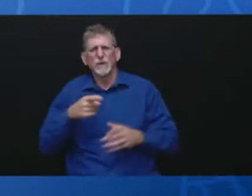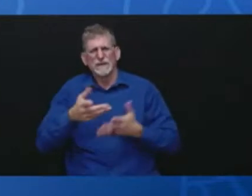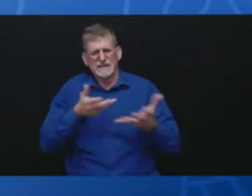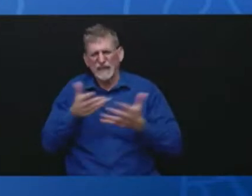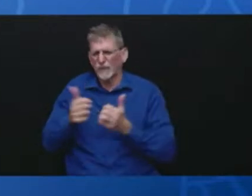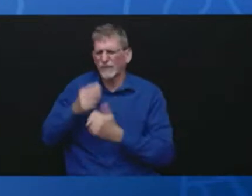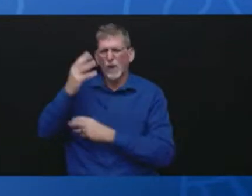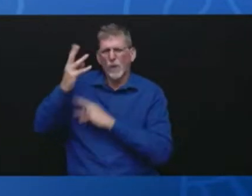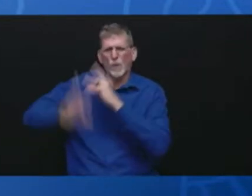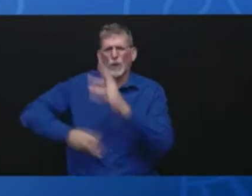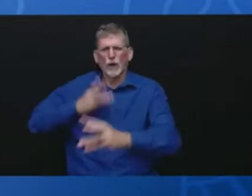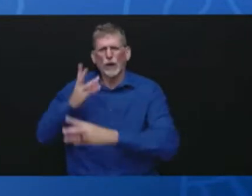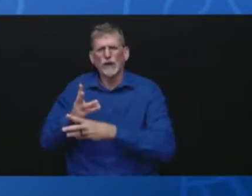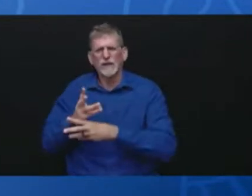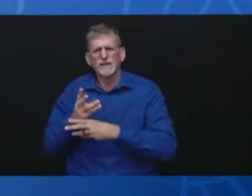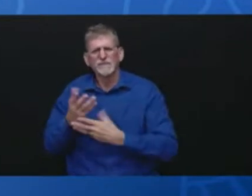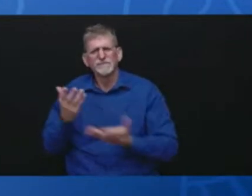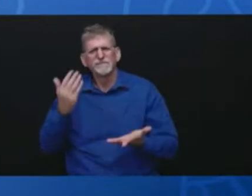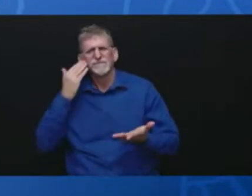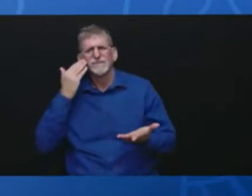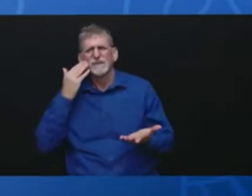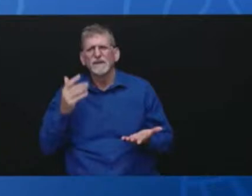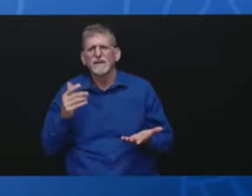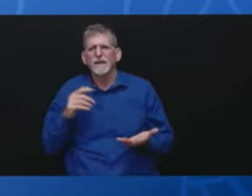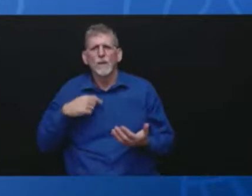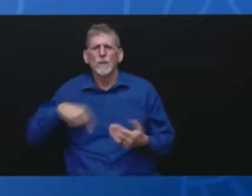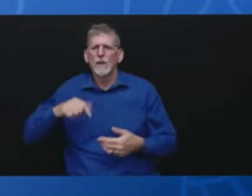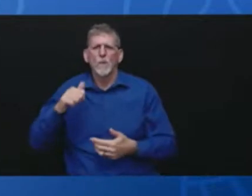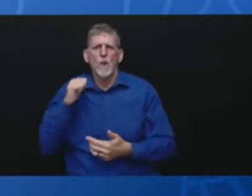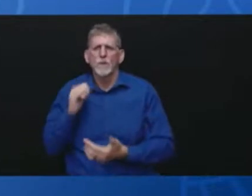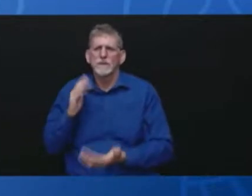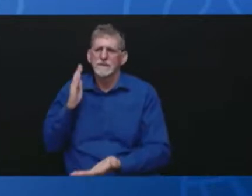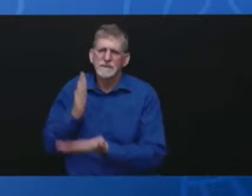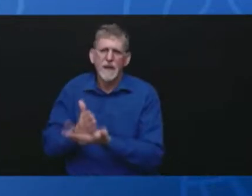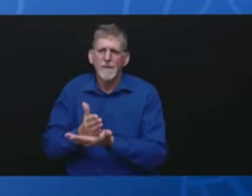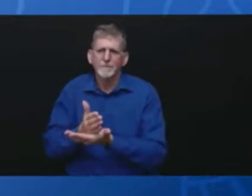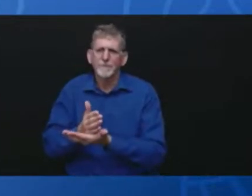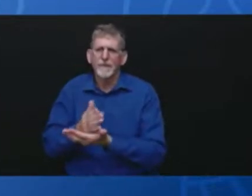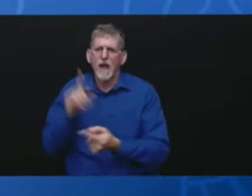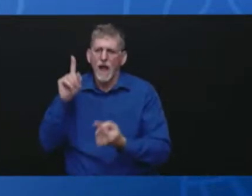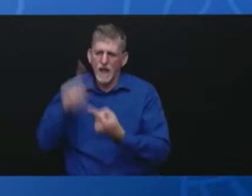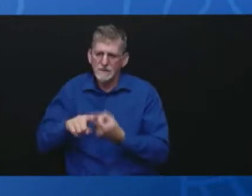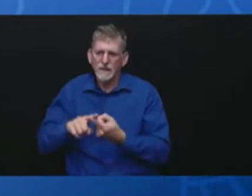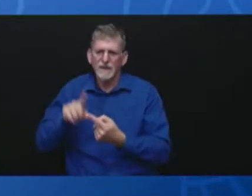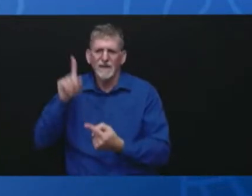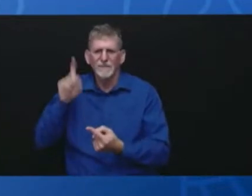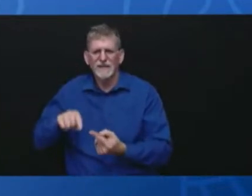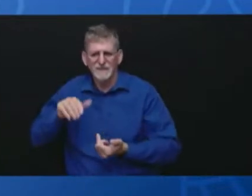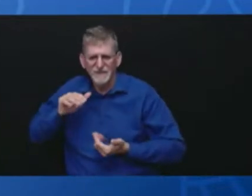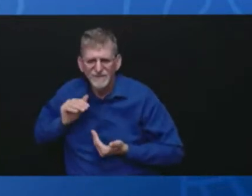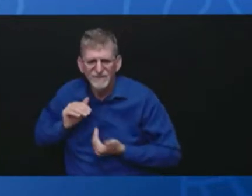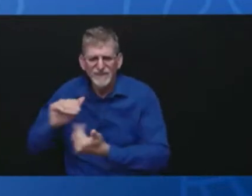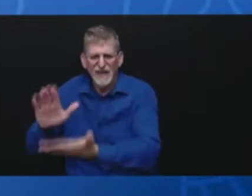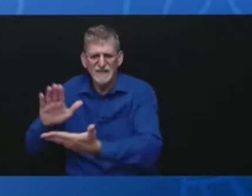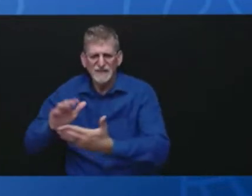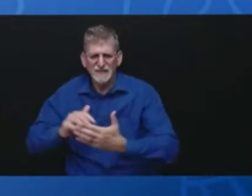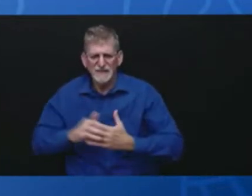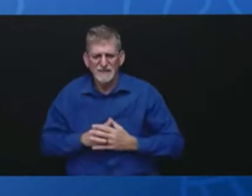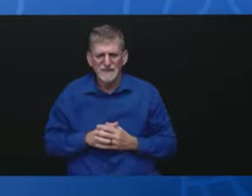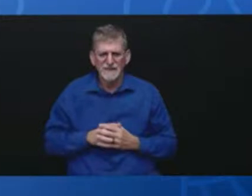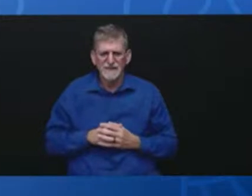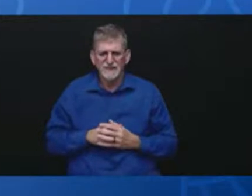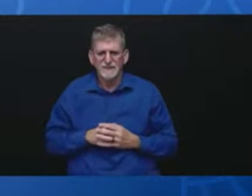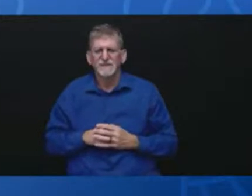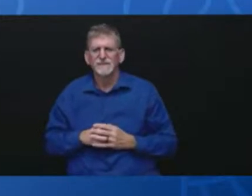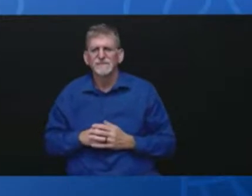if you don't stop it and don't confront it as it bears its ugly face, it will not stop. And that is part of